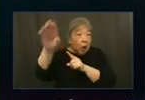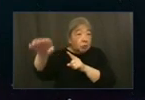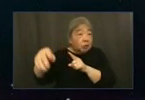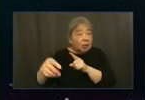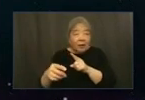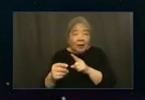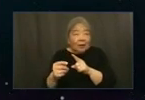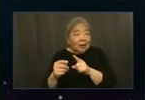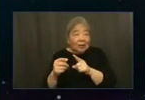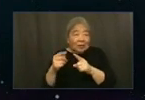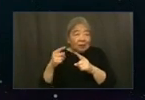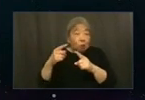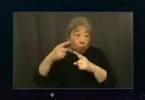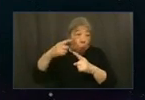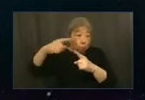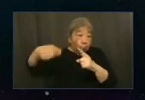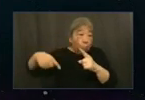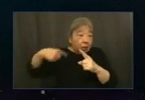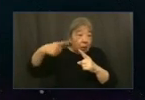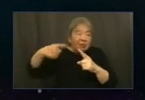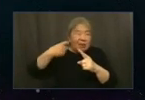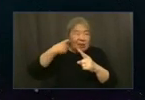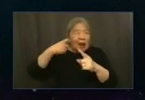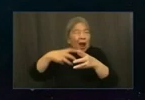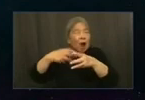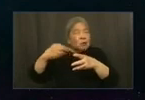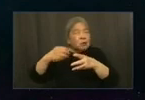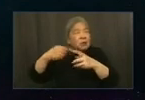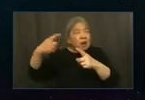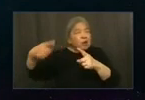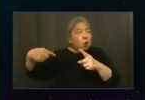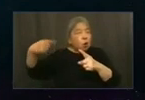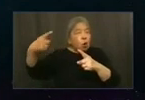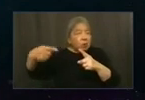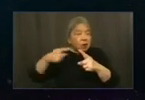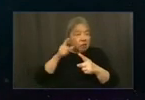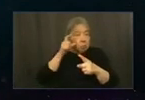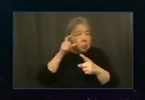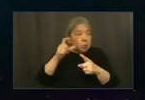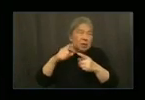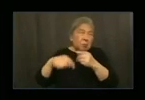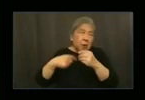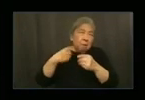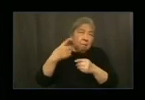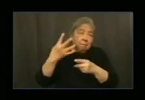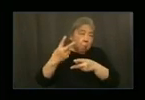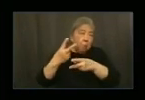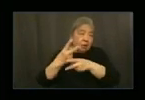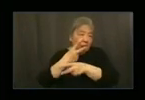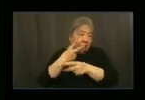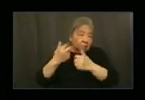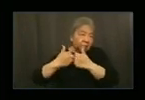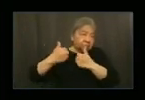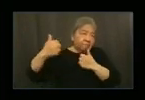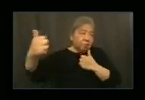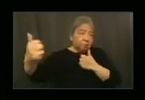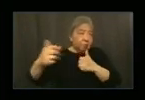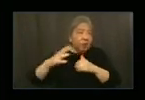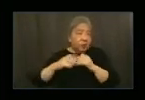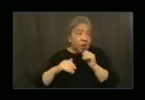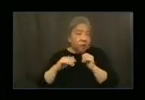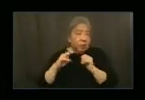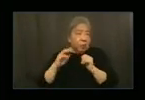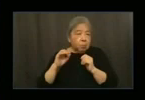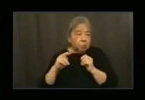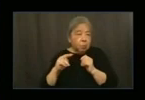it's orbiting just outside the orbit of the moon, it's about four times further away than the moon. So it always